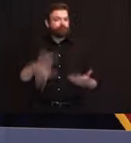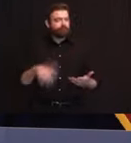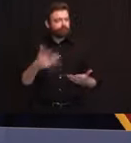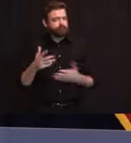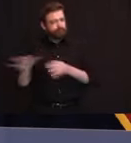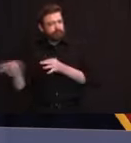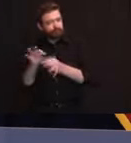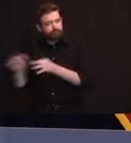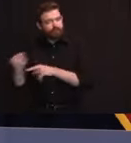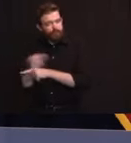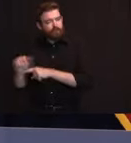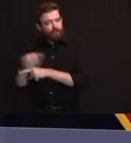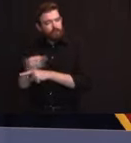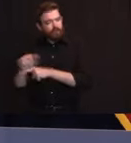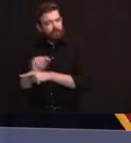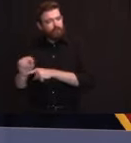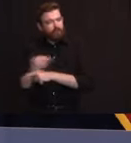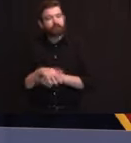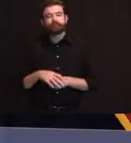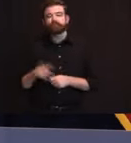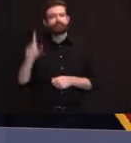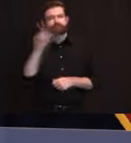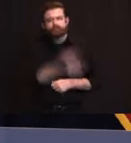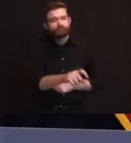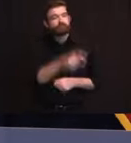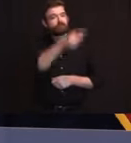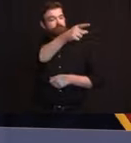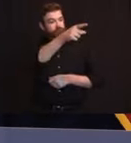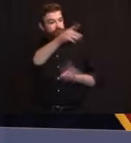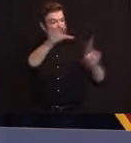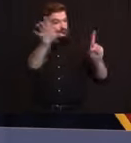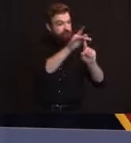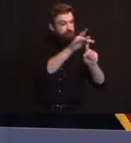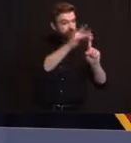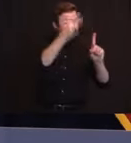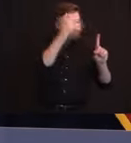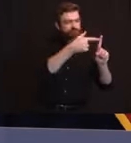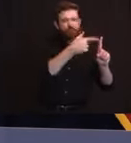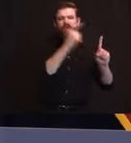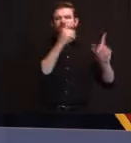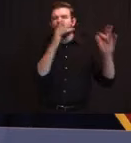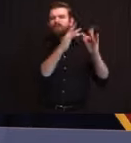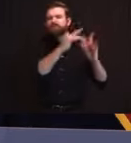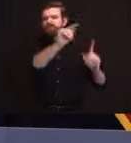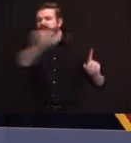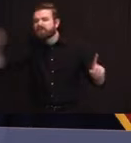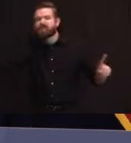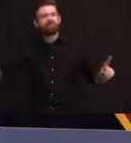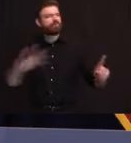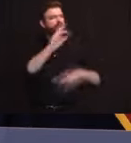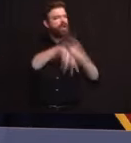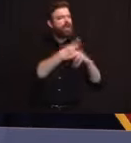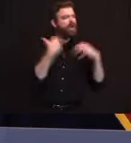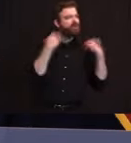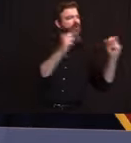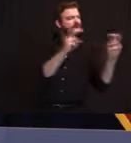time? What types of health conditions do you have? They will never ask for your Social Security